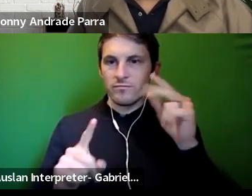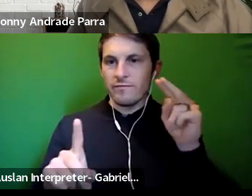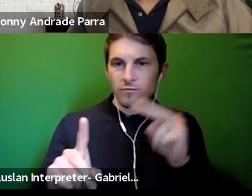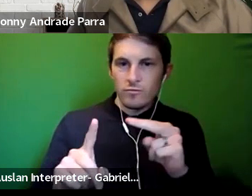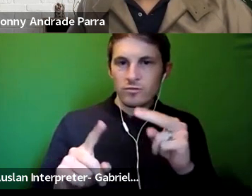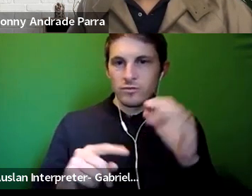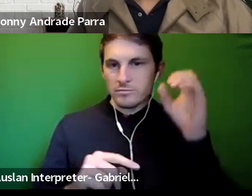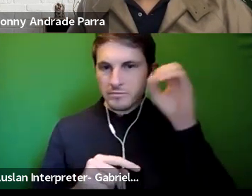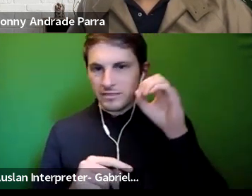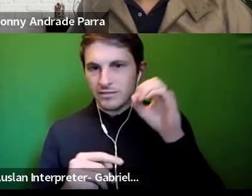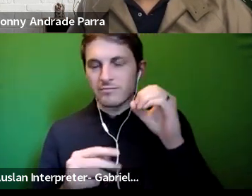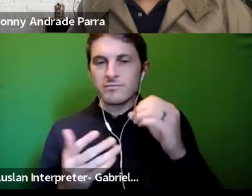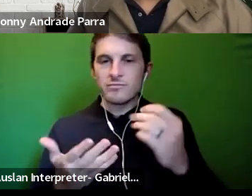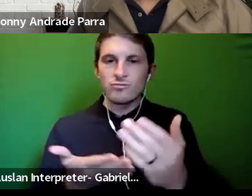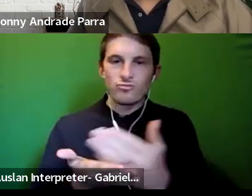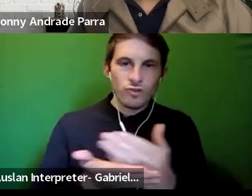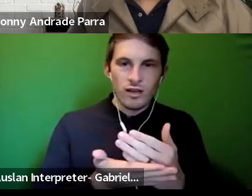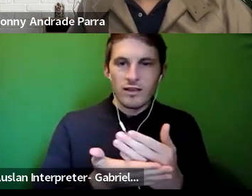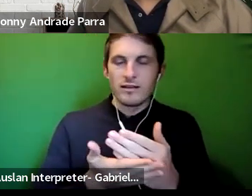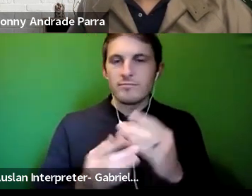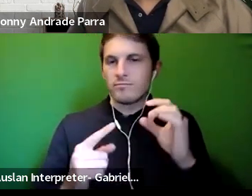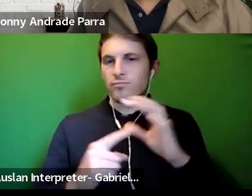and to ensure that